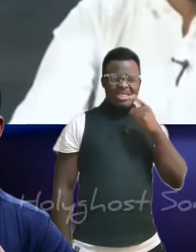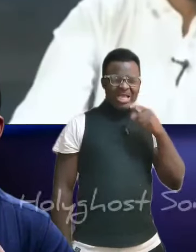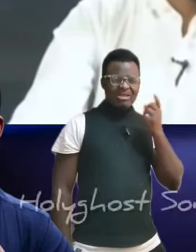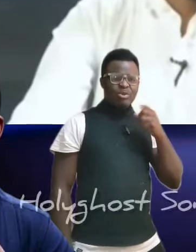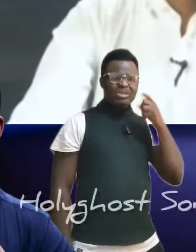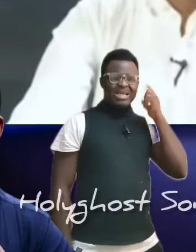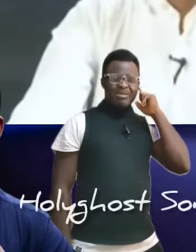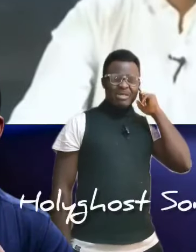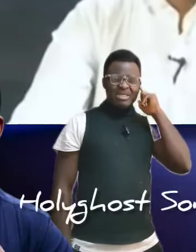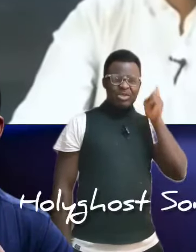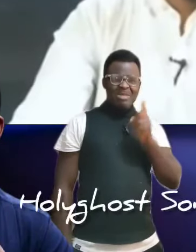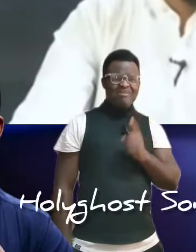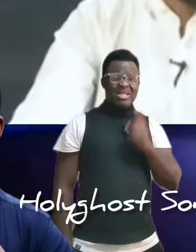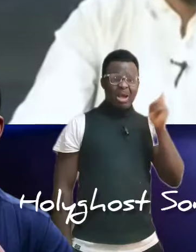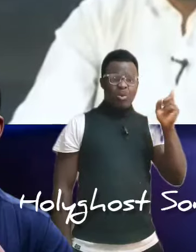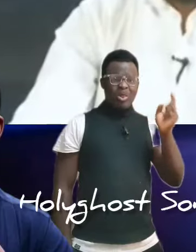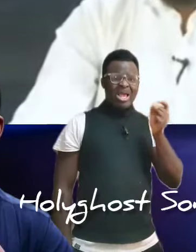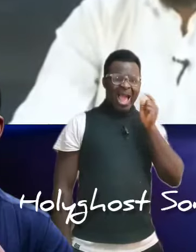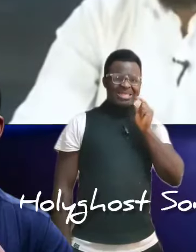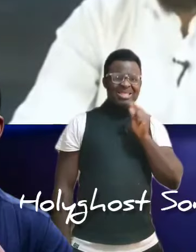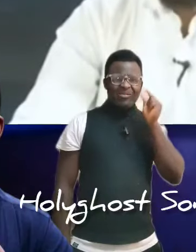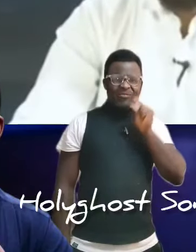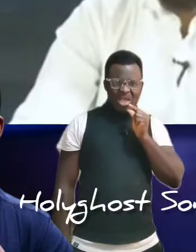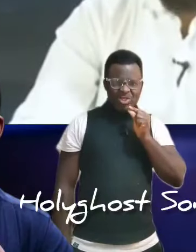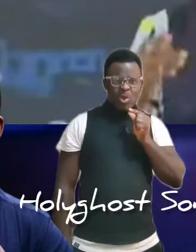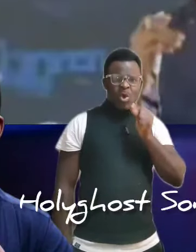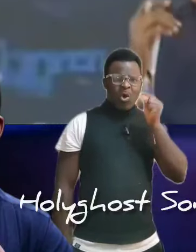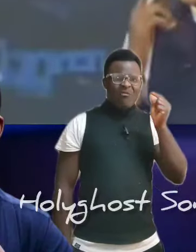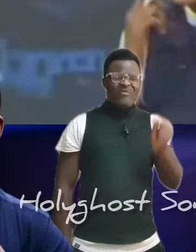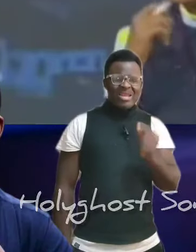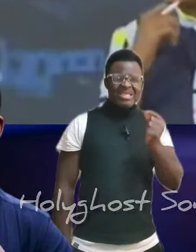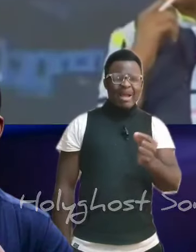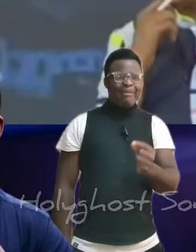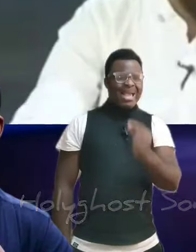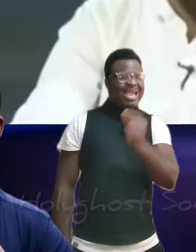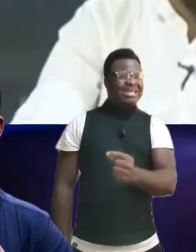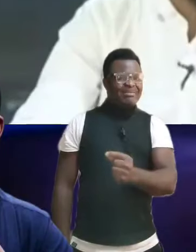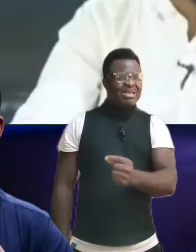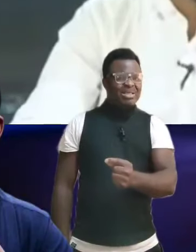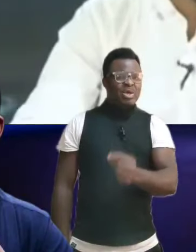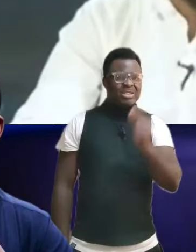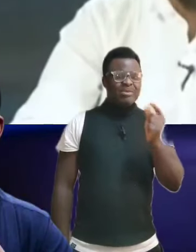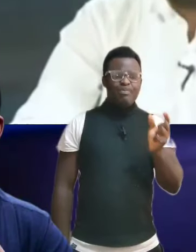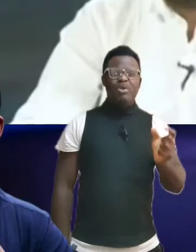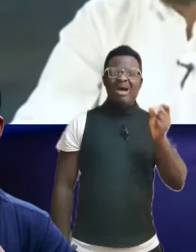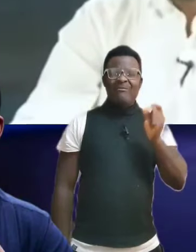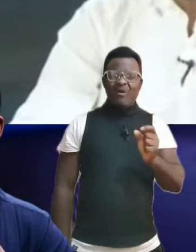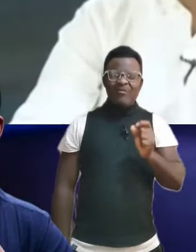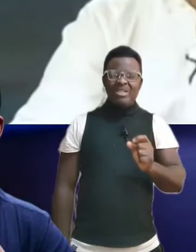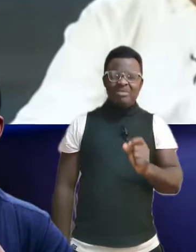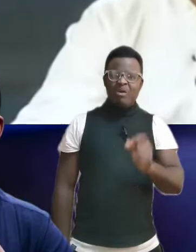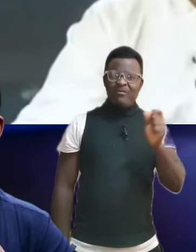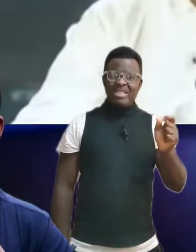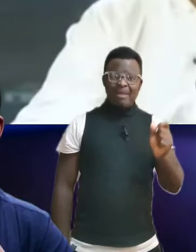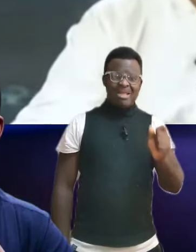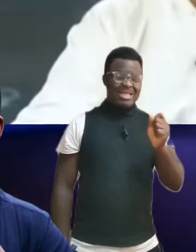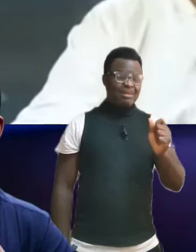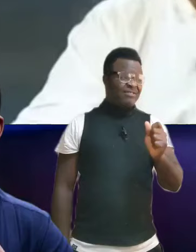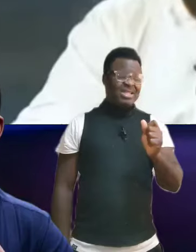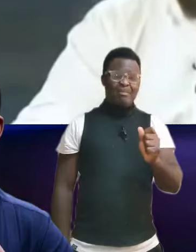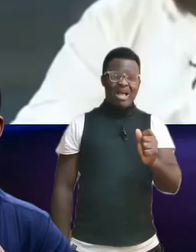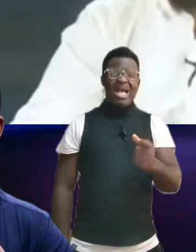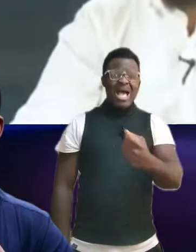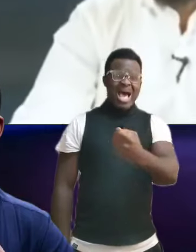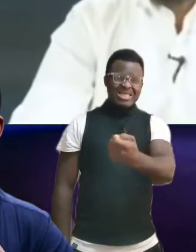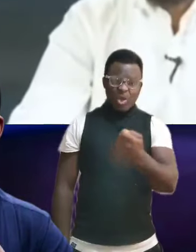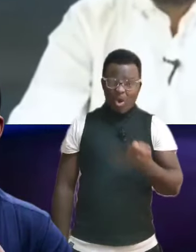What are those other parts, people that came out and now you're talking about, you're talking about issue of holding flag. Yes. Holding flag is not a